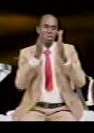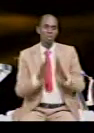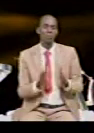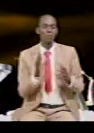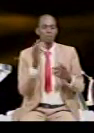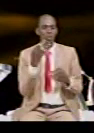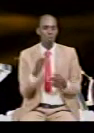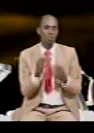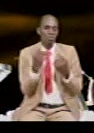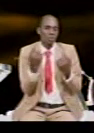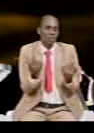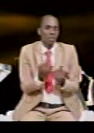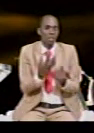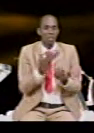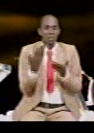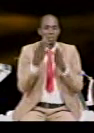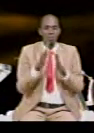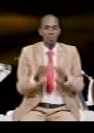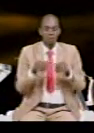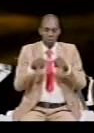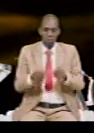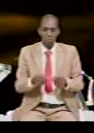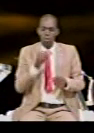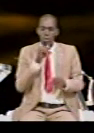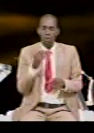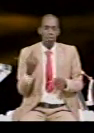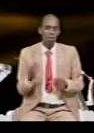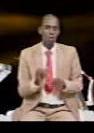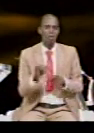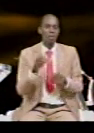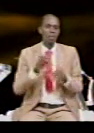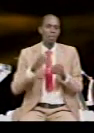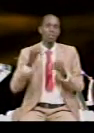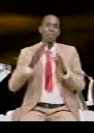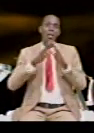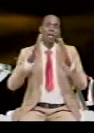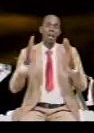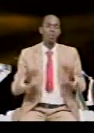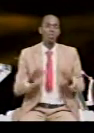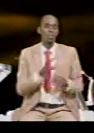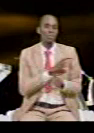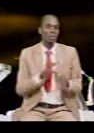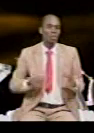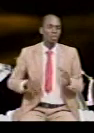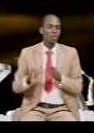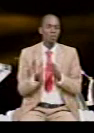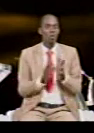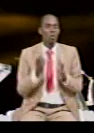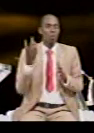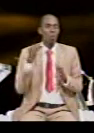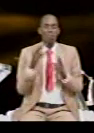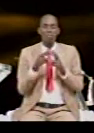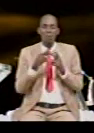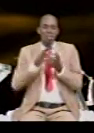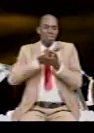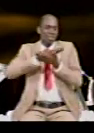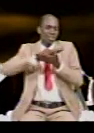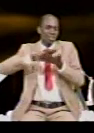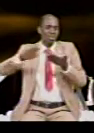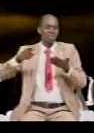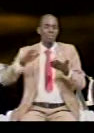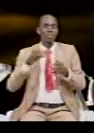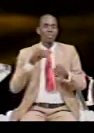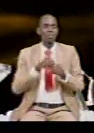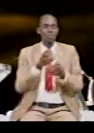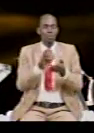house forever. So, which means Jesus was very clear in the days of his earthly ministry. What about in the book of Romans? We